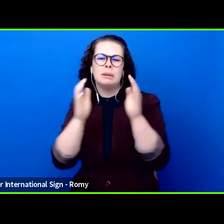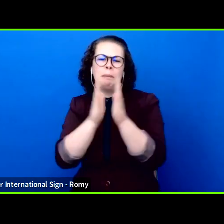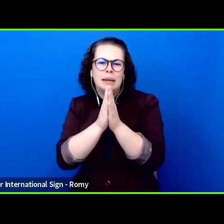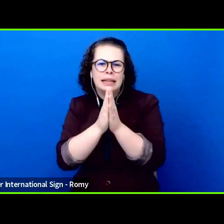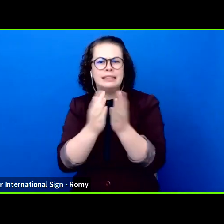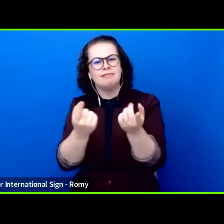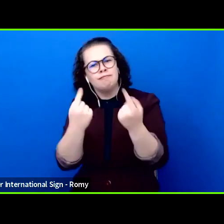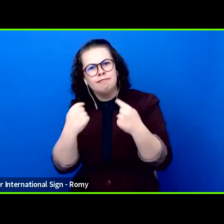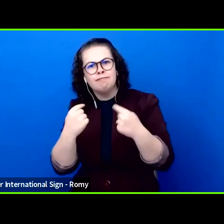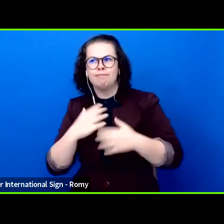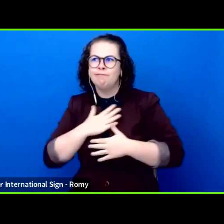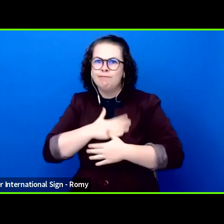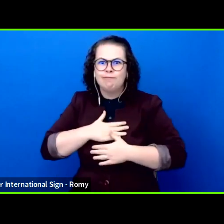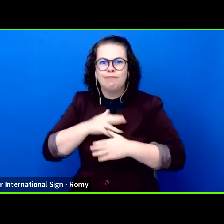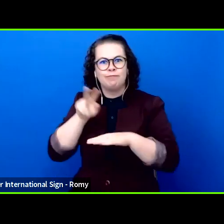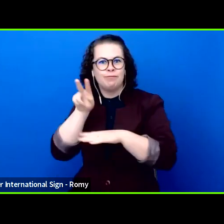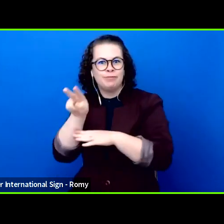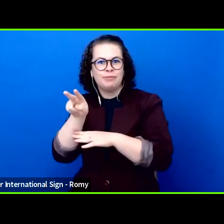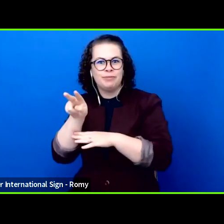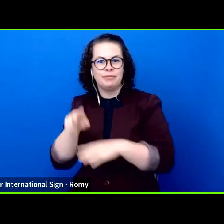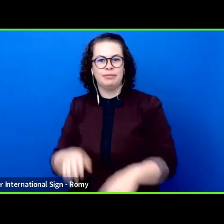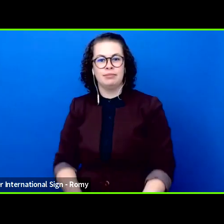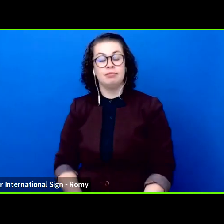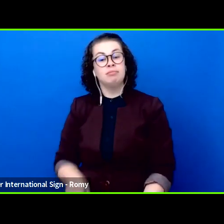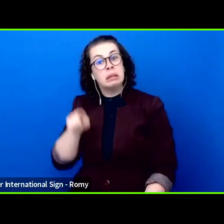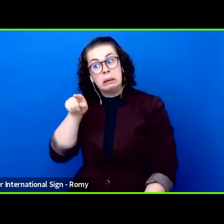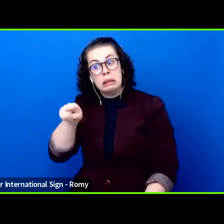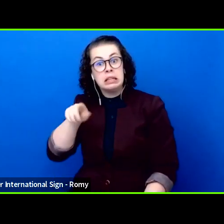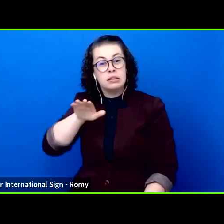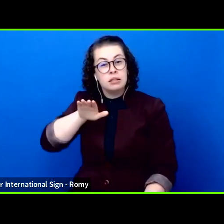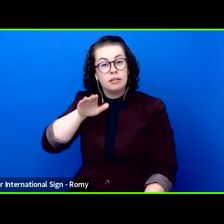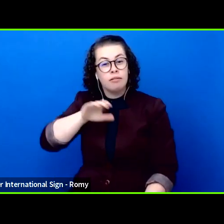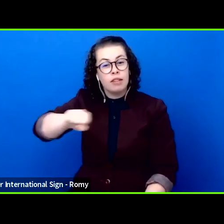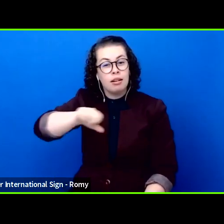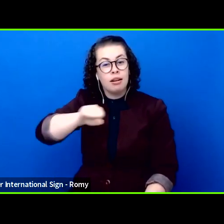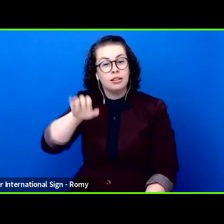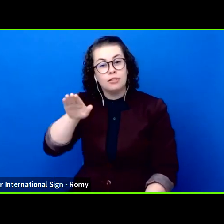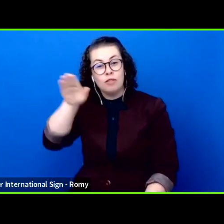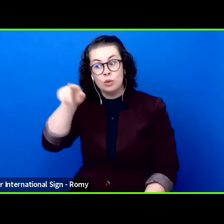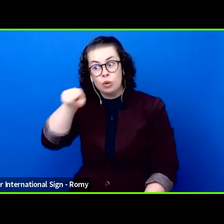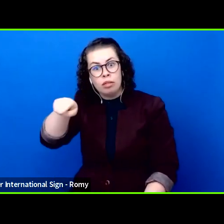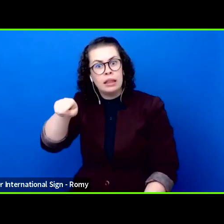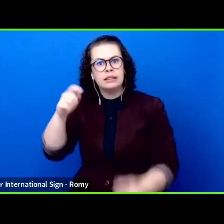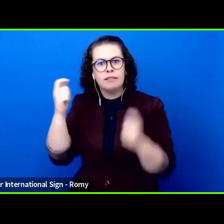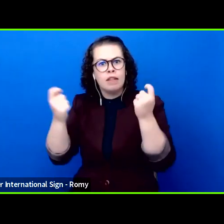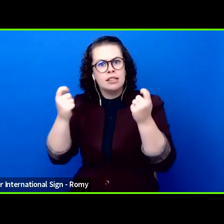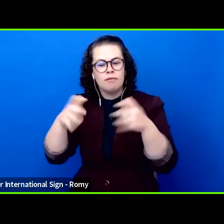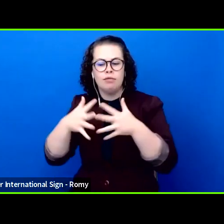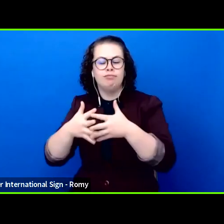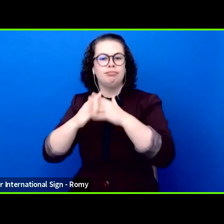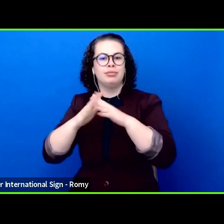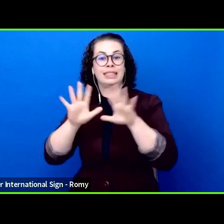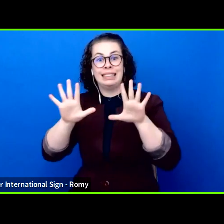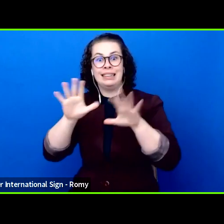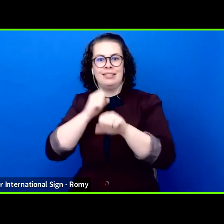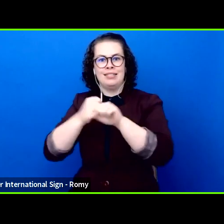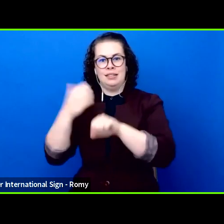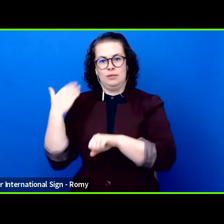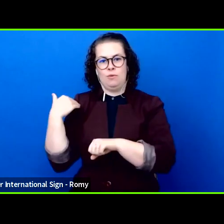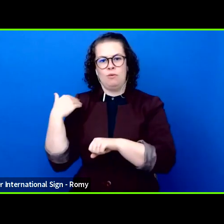The festival was founded ten years ago as a place for discovery. Under normal